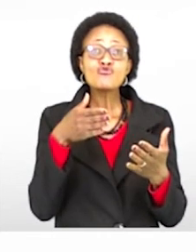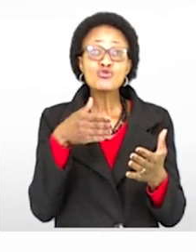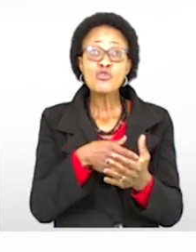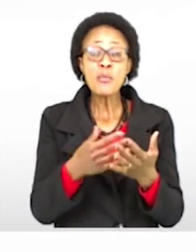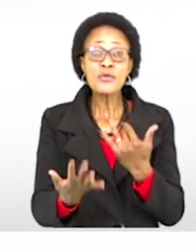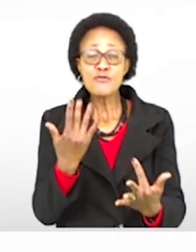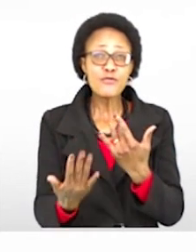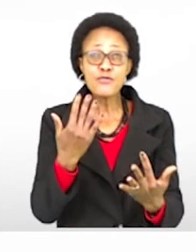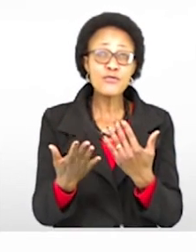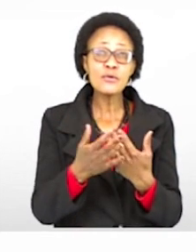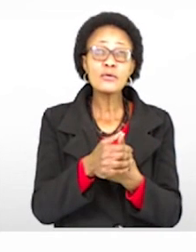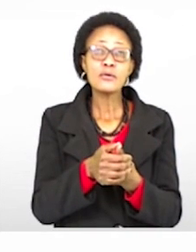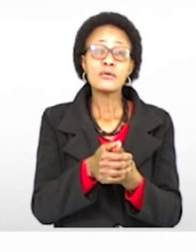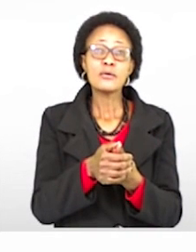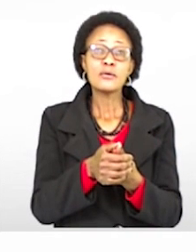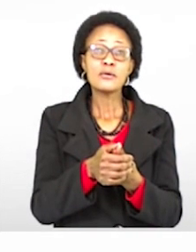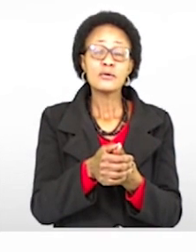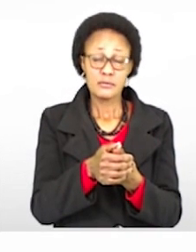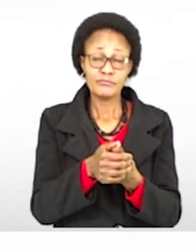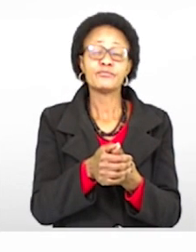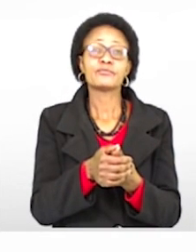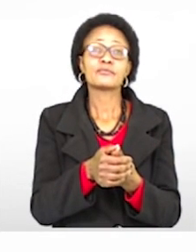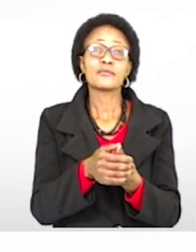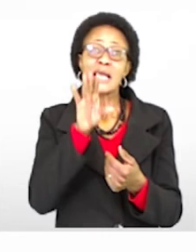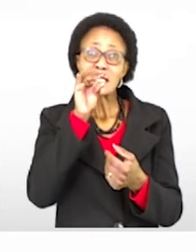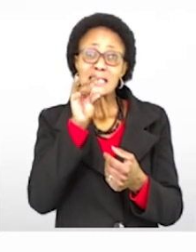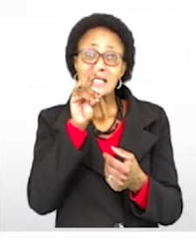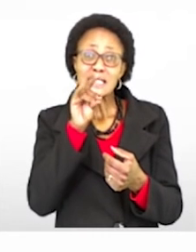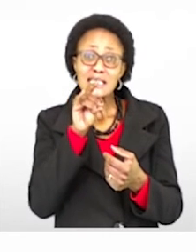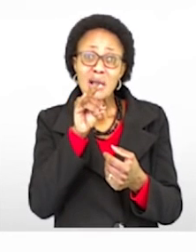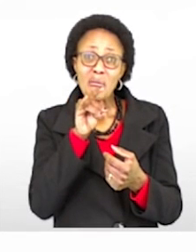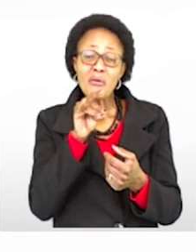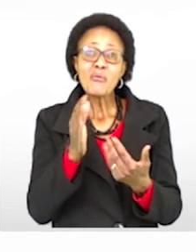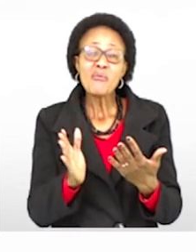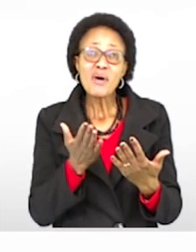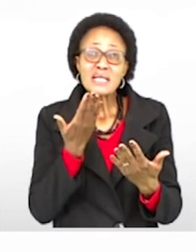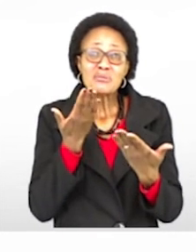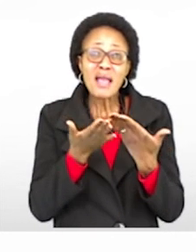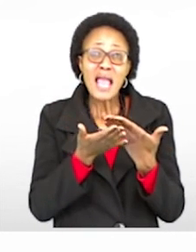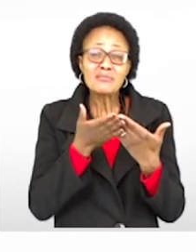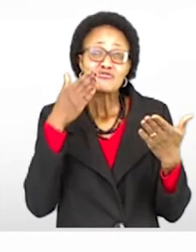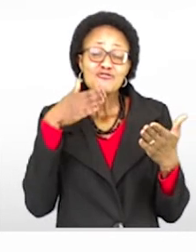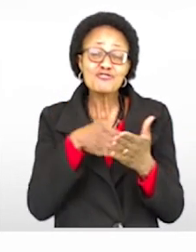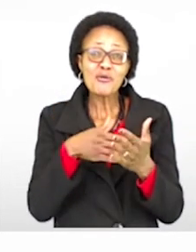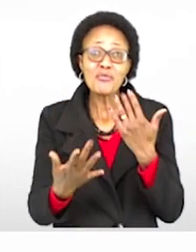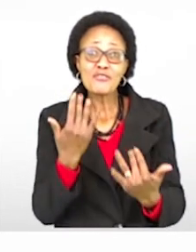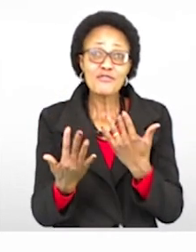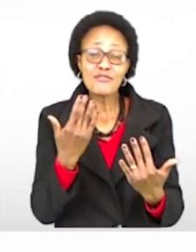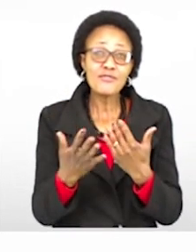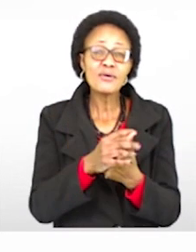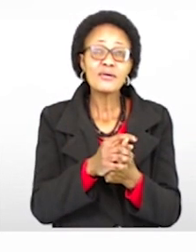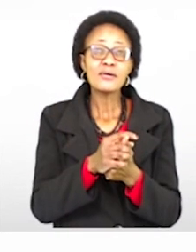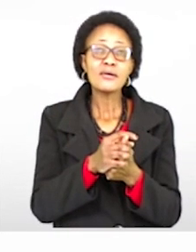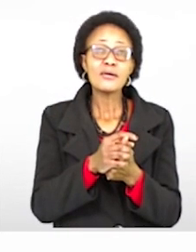the road so that you can put out the fire. I'd first like you to try with your finger. You are going to try